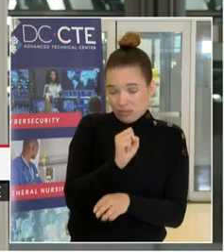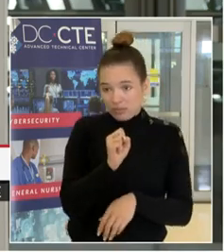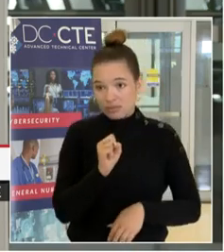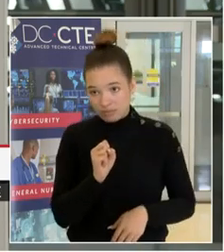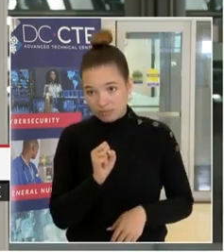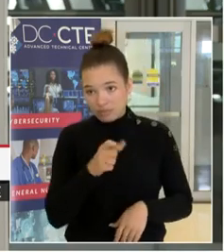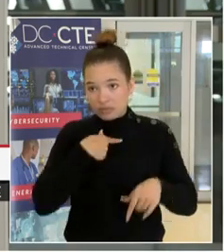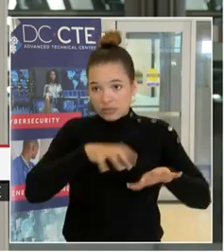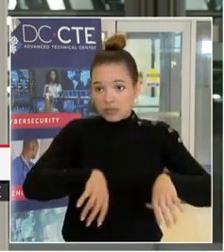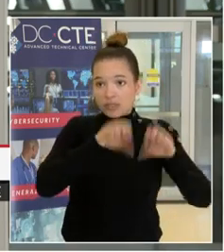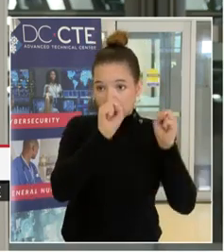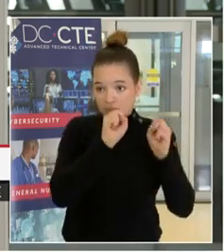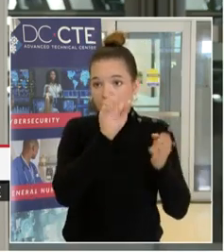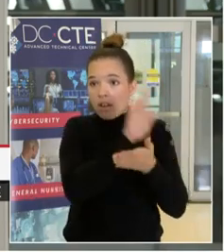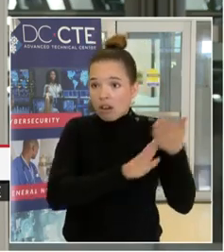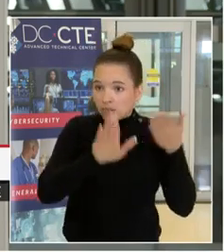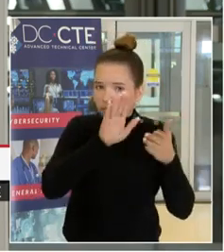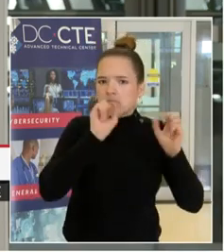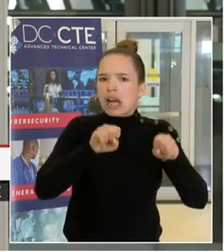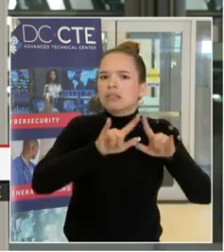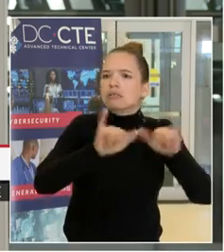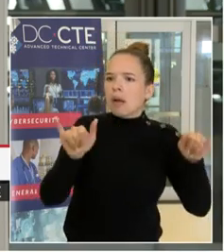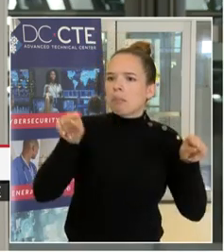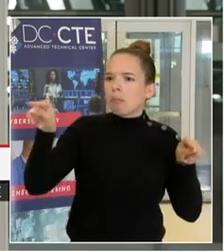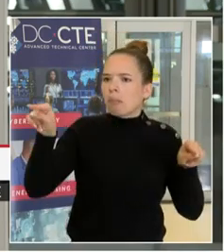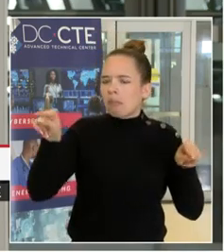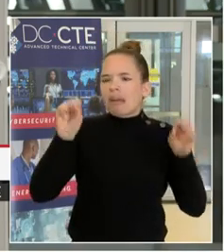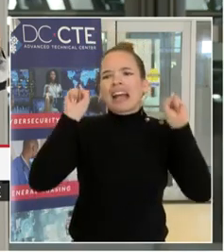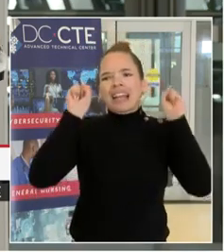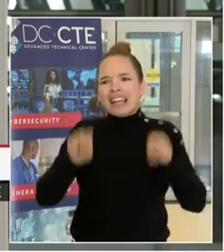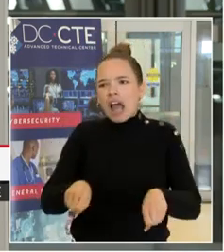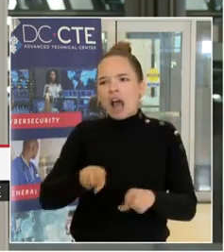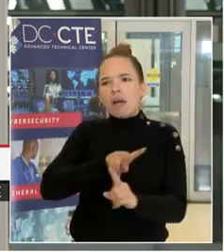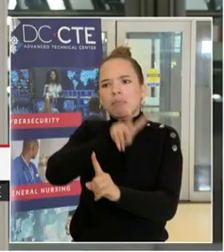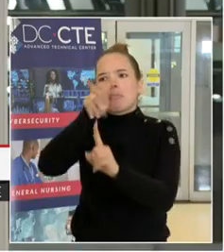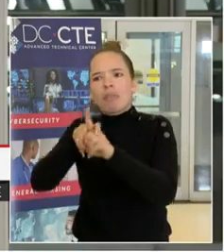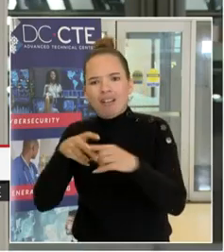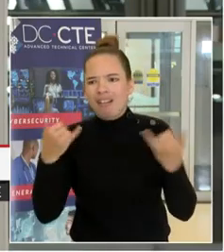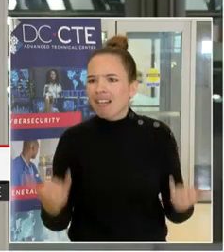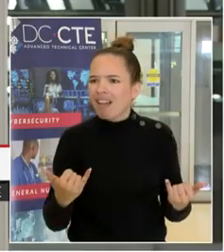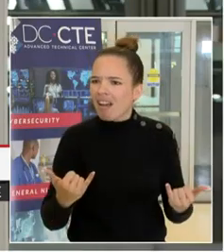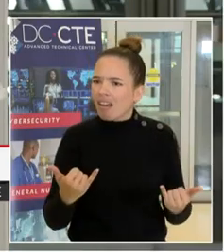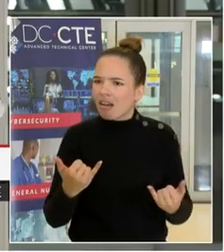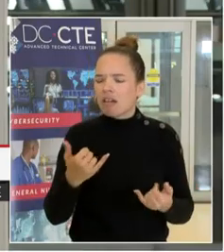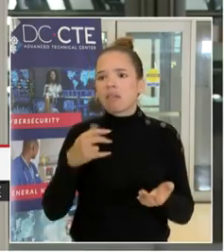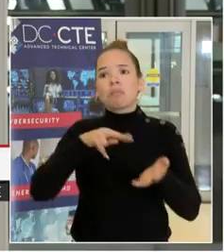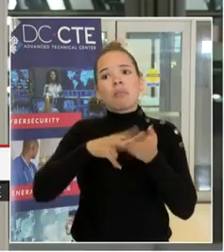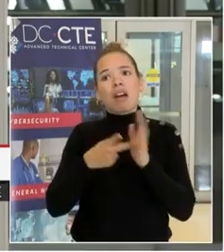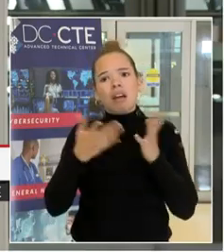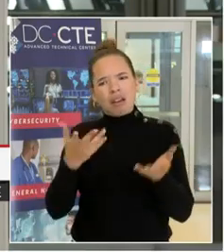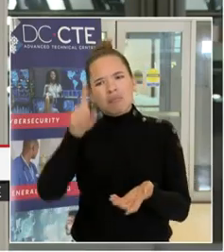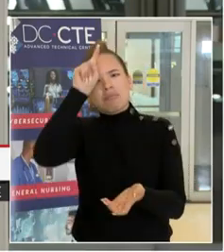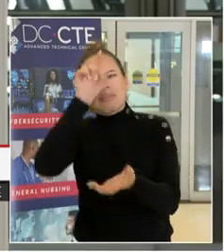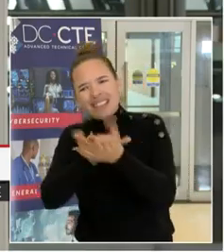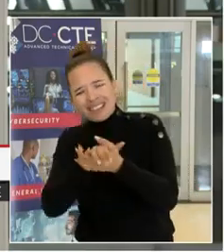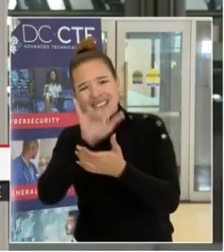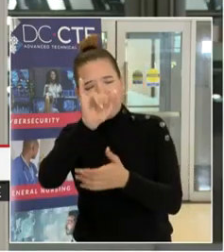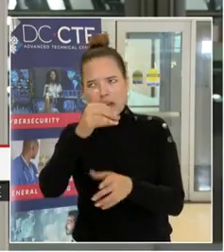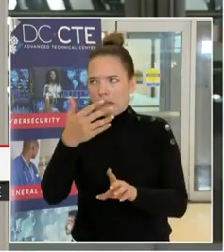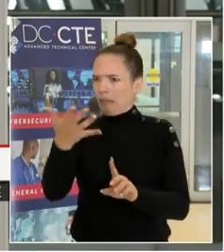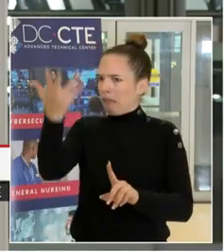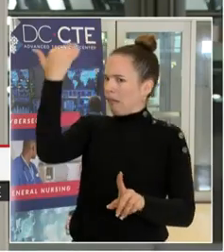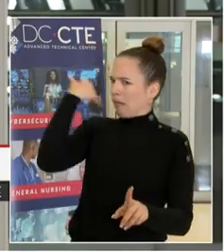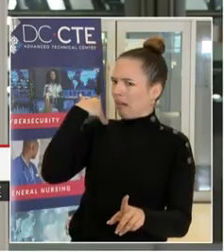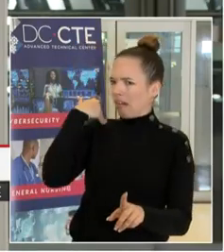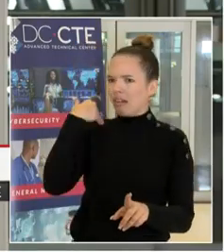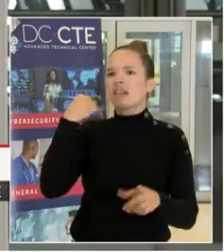our students. So President McGuire and Mayor Bowser, thank you again for believing in being the deputy mayor when we said this could be possible. Thanks.